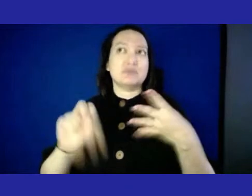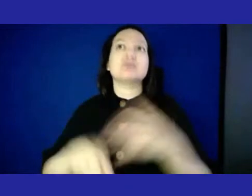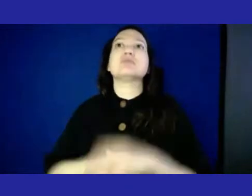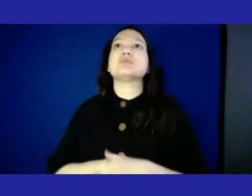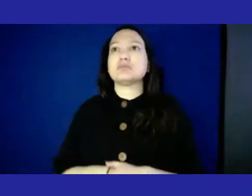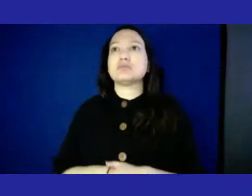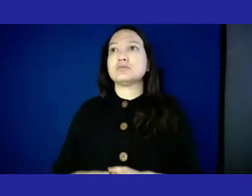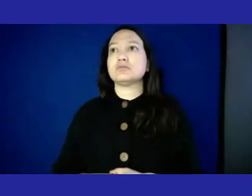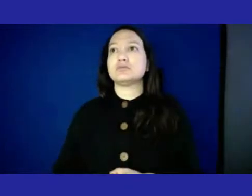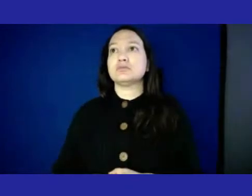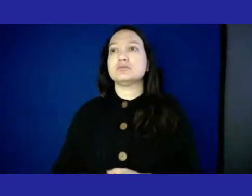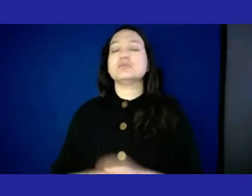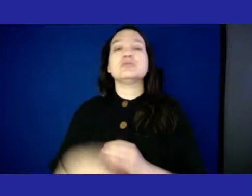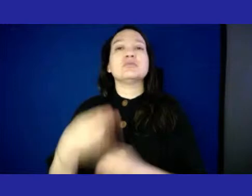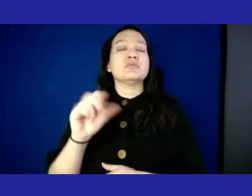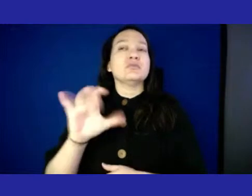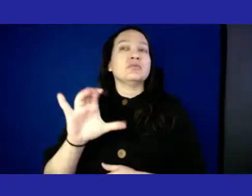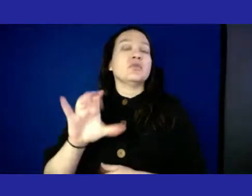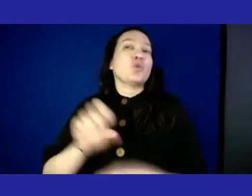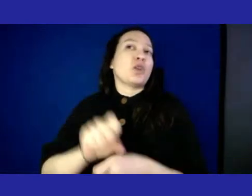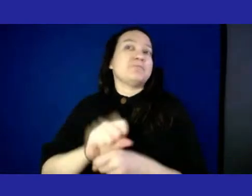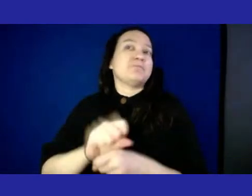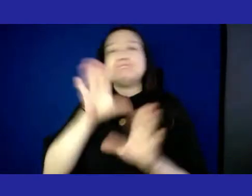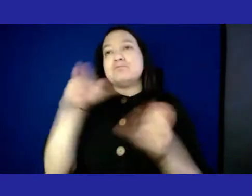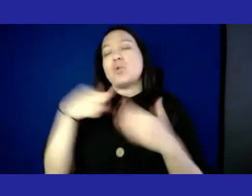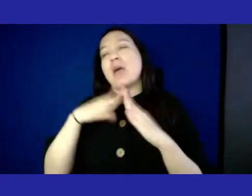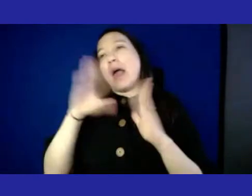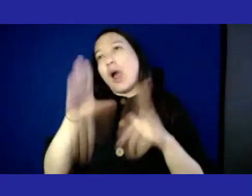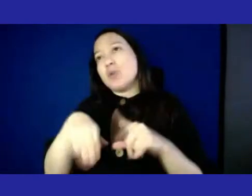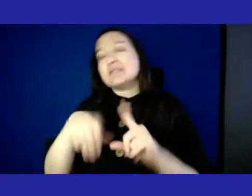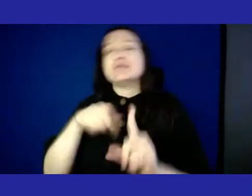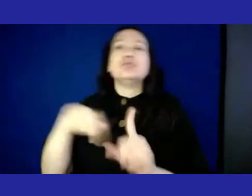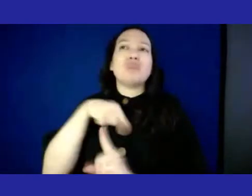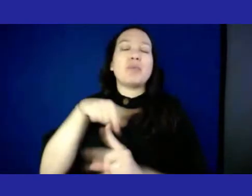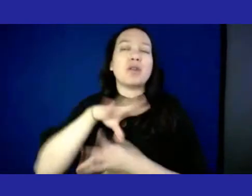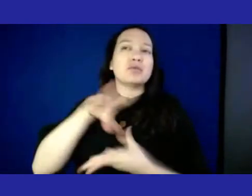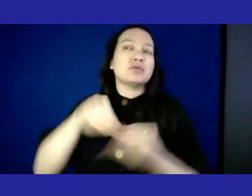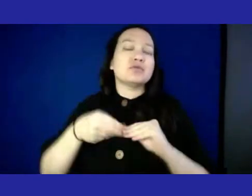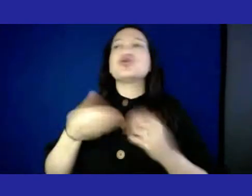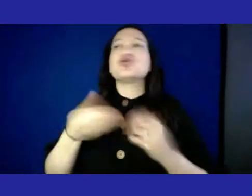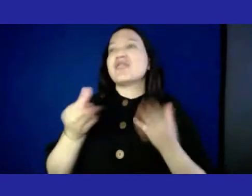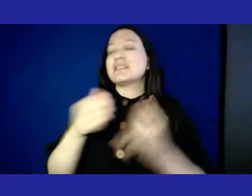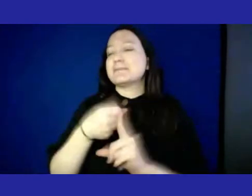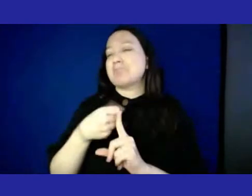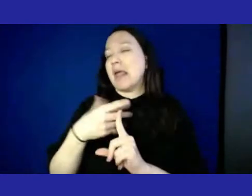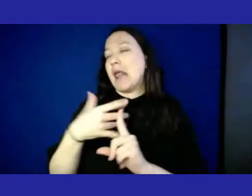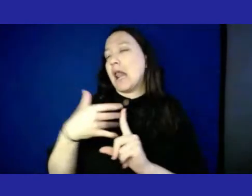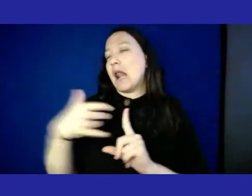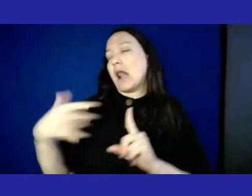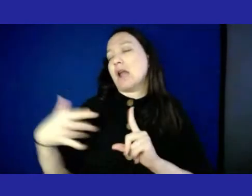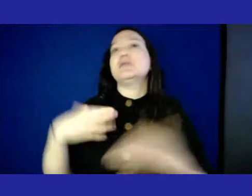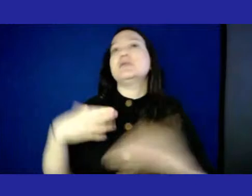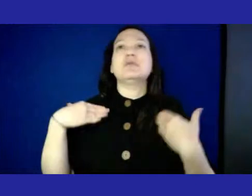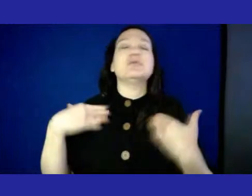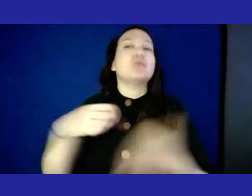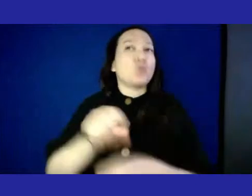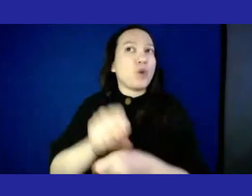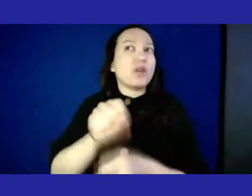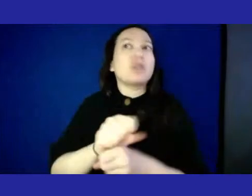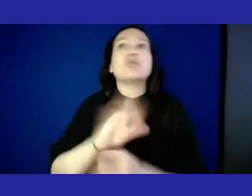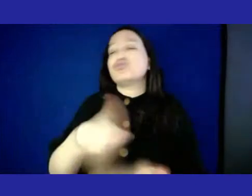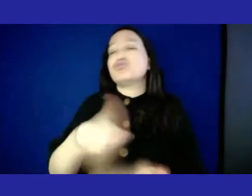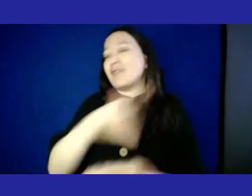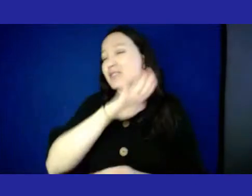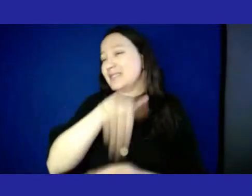The HERC work was originally focused on housing and wraparound services, but now we've been expanding over time to also include bodies of work like the Arrival